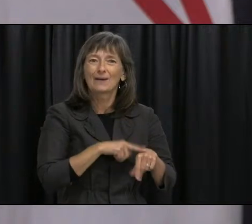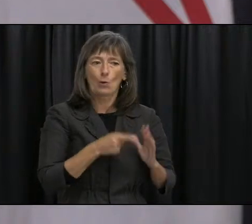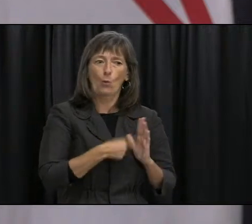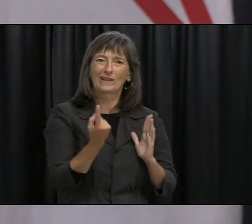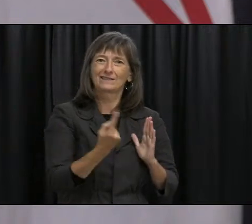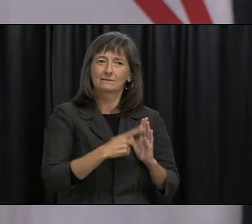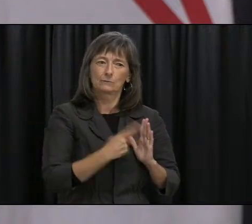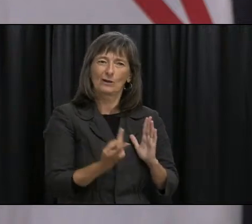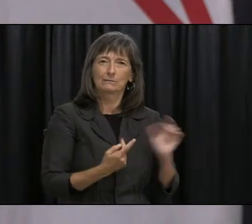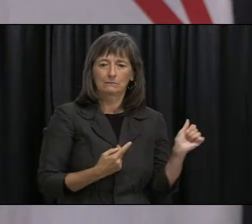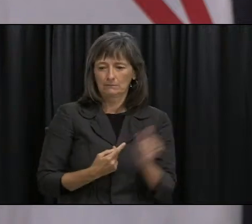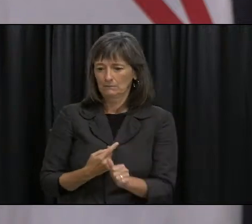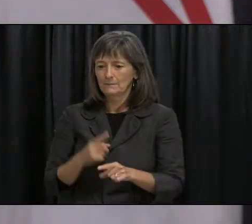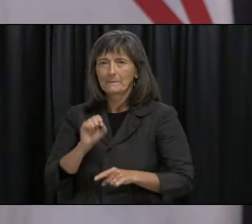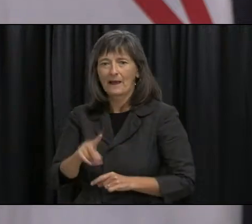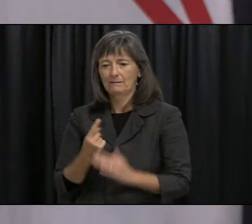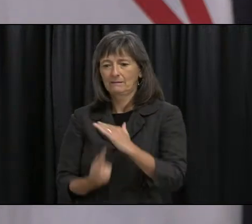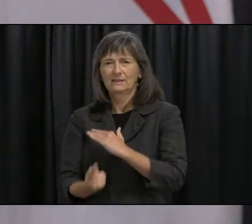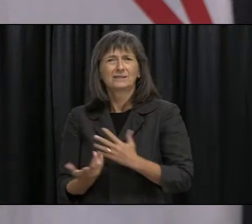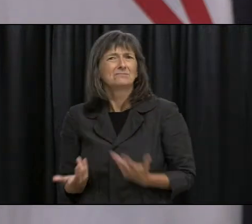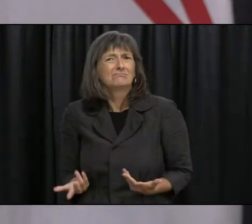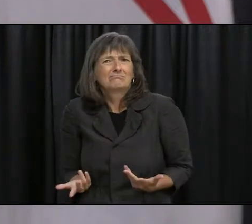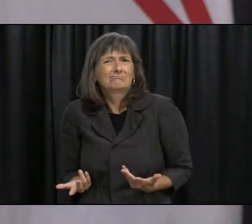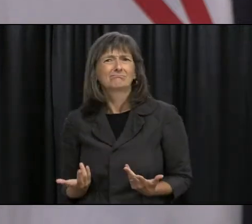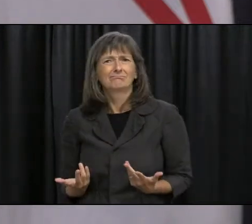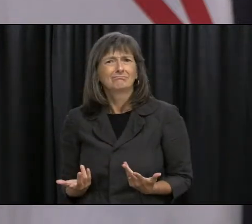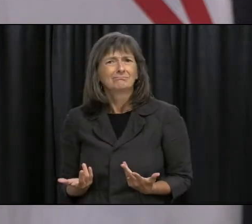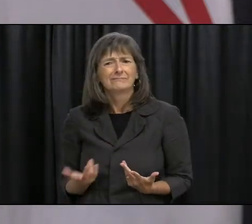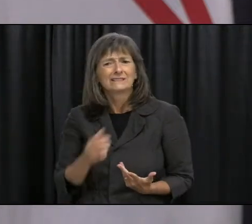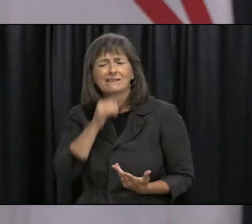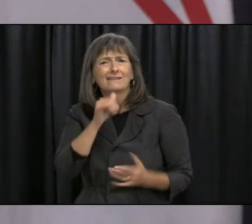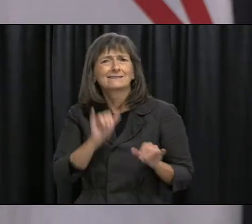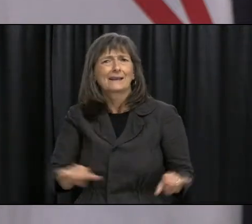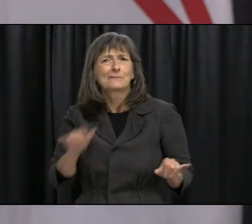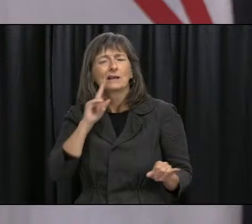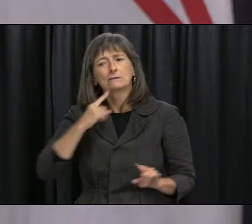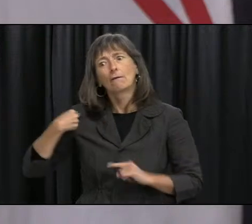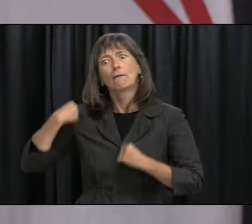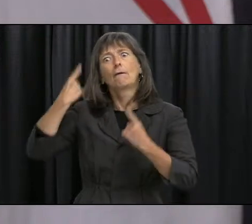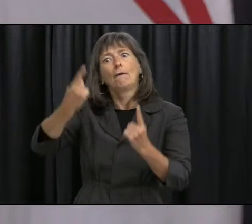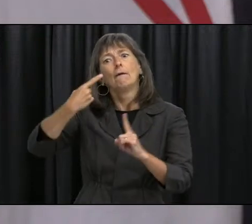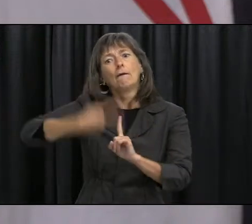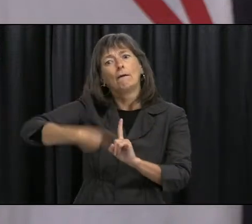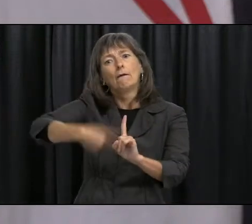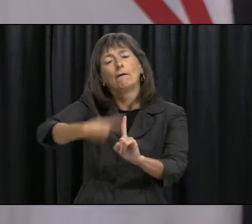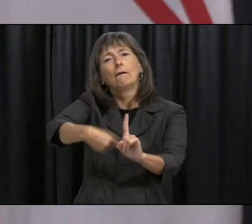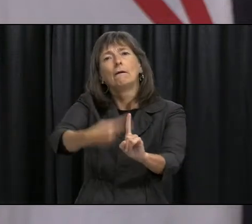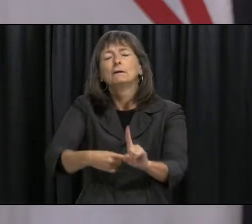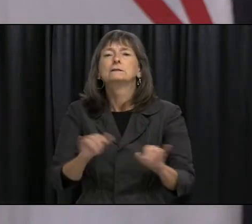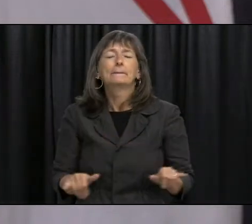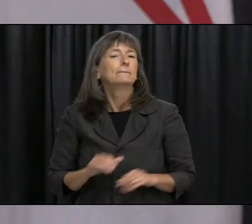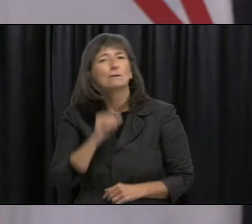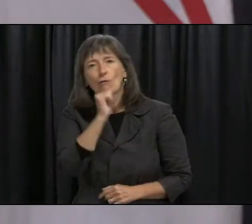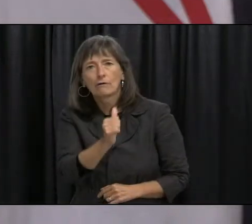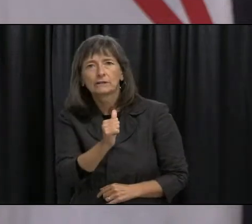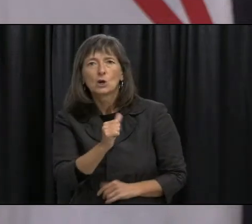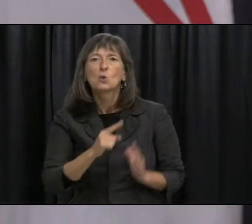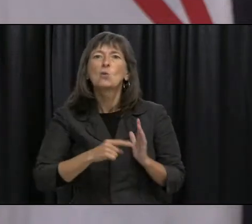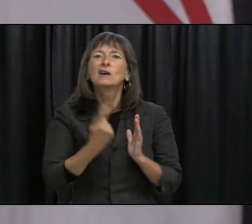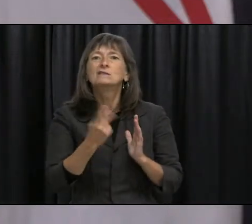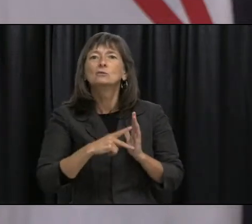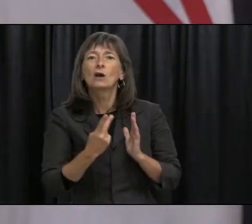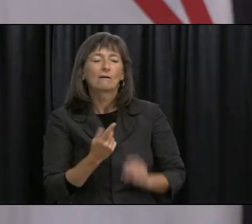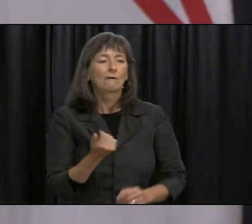it's not the same level. I mean, I understand that self-isolation can be difficult, absolutely, but it's not the same level of